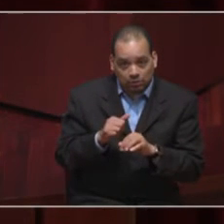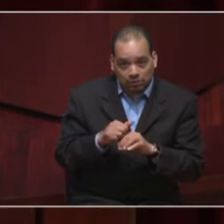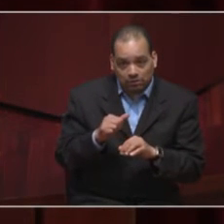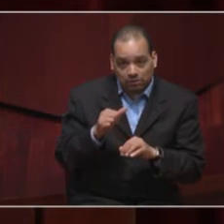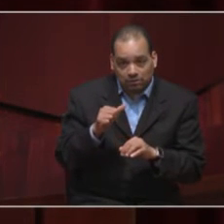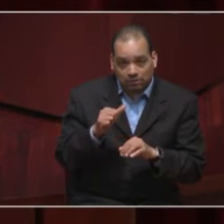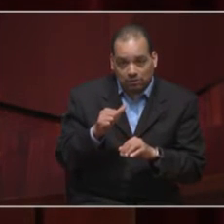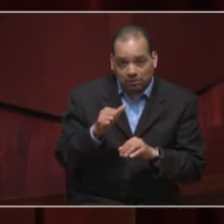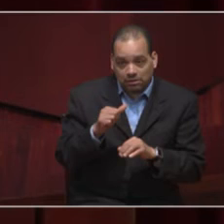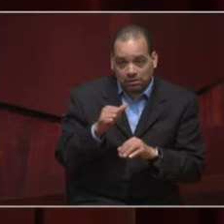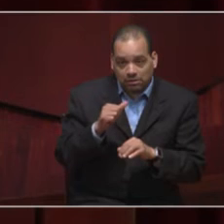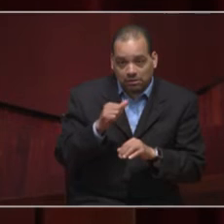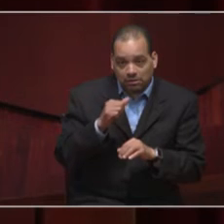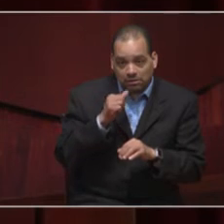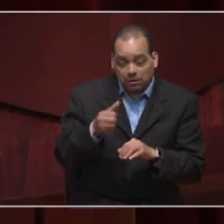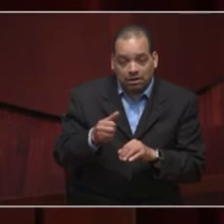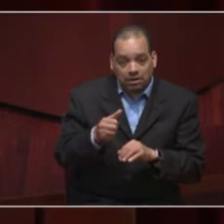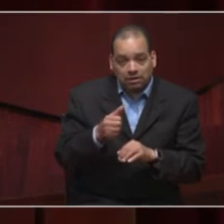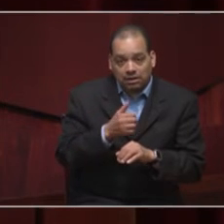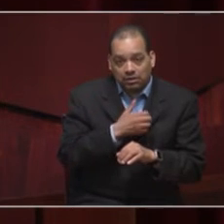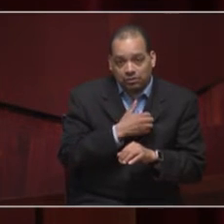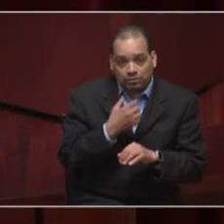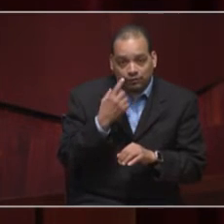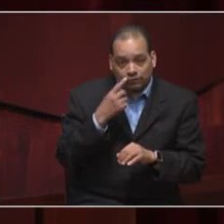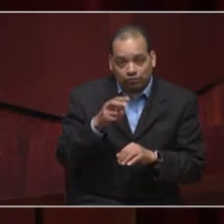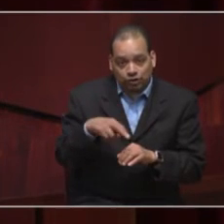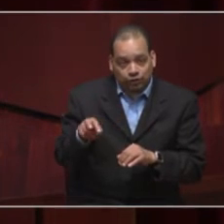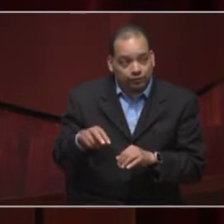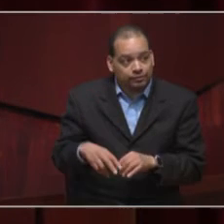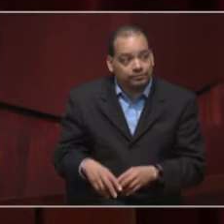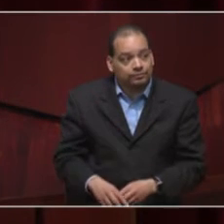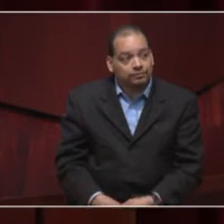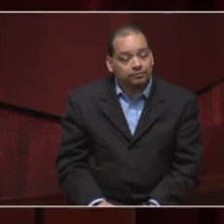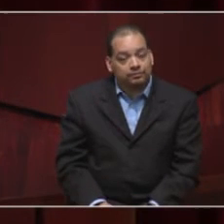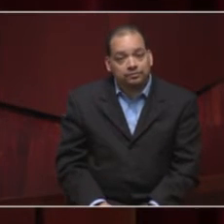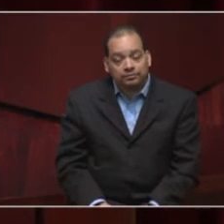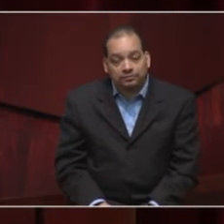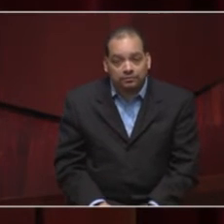transfer? And I have a follow-up. Okay.